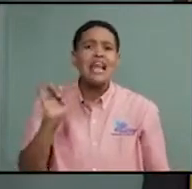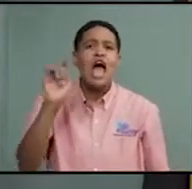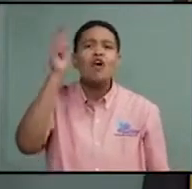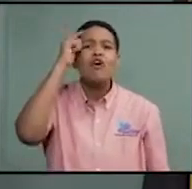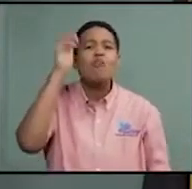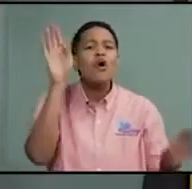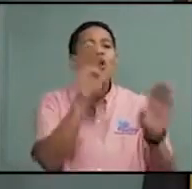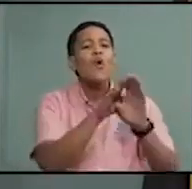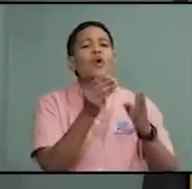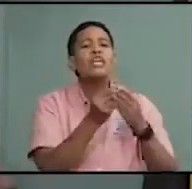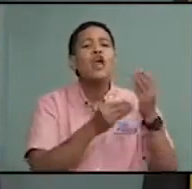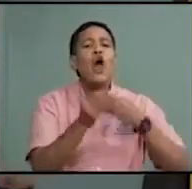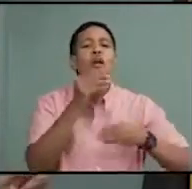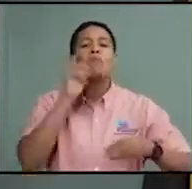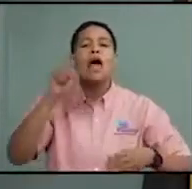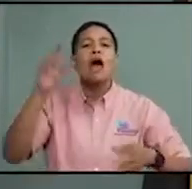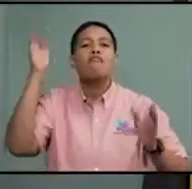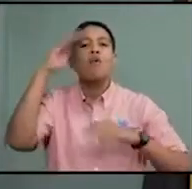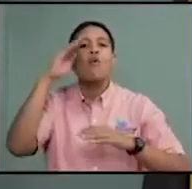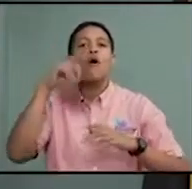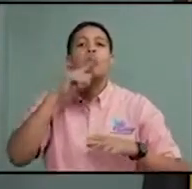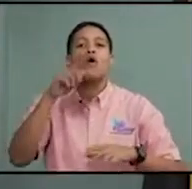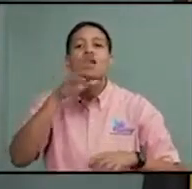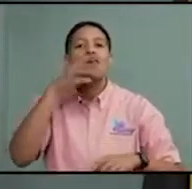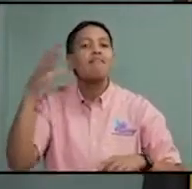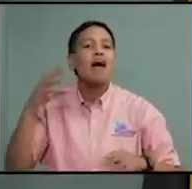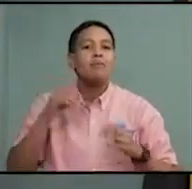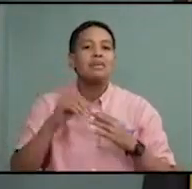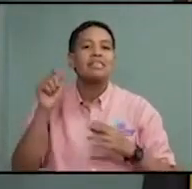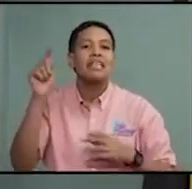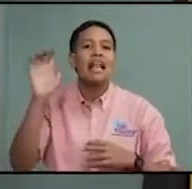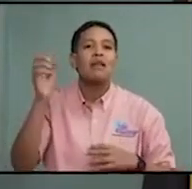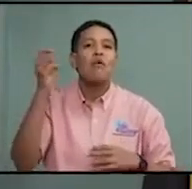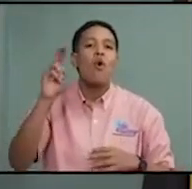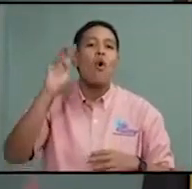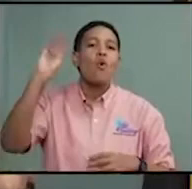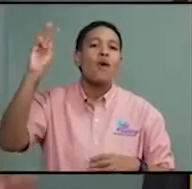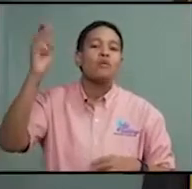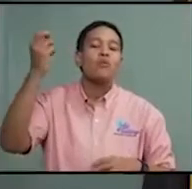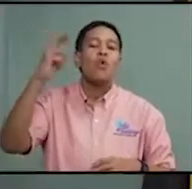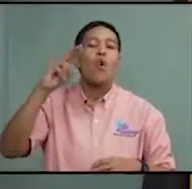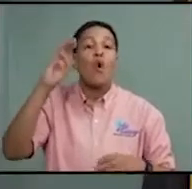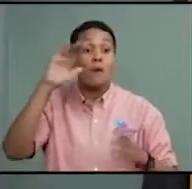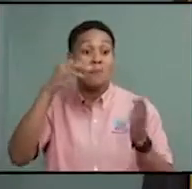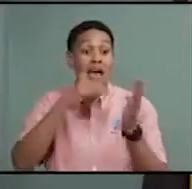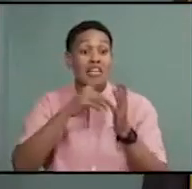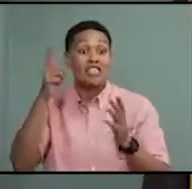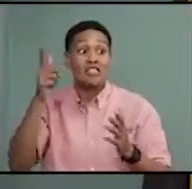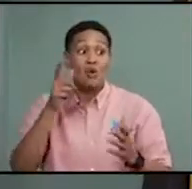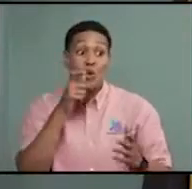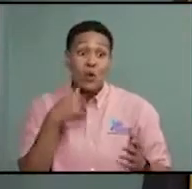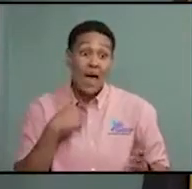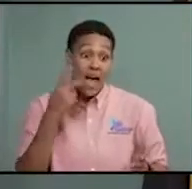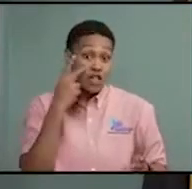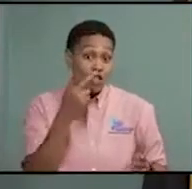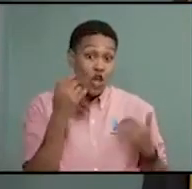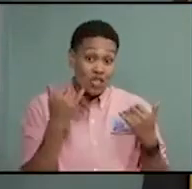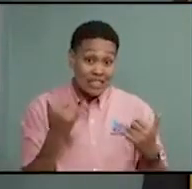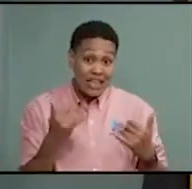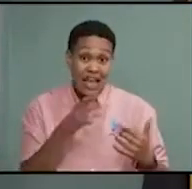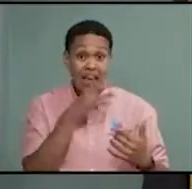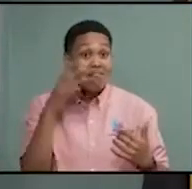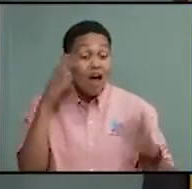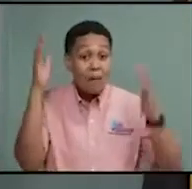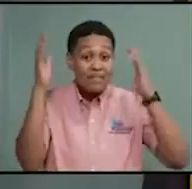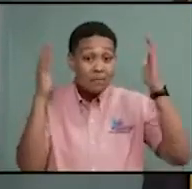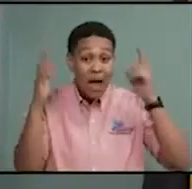worry about the farmer in St. Elizabeth or in Westmoreland or in Manchester, by the way, which I saw today at the farmers